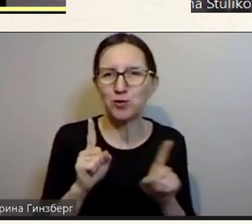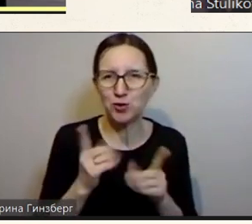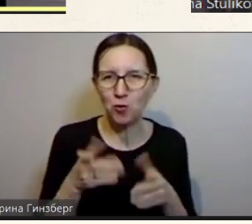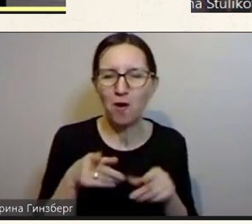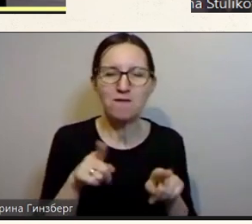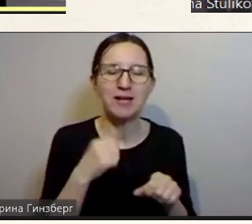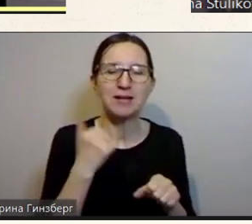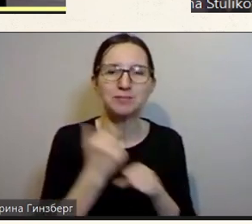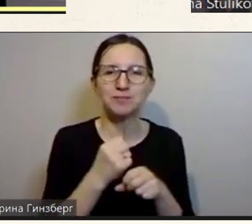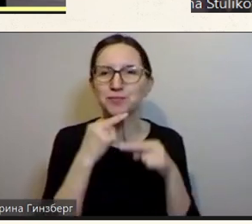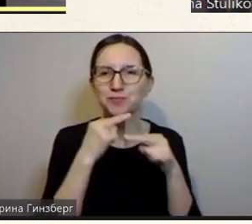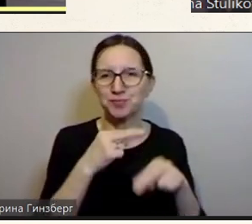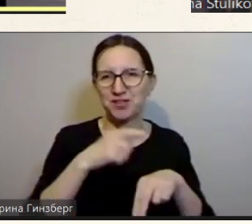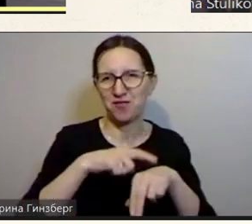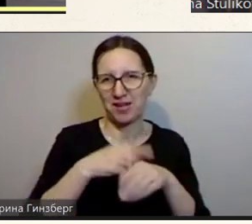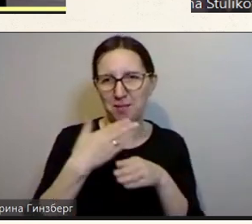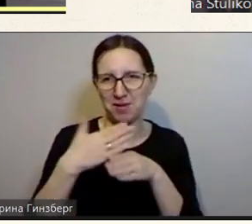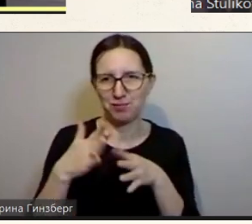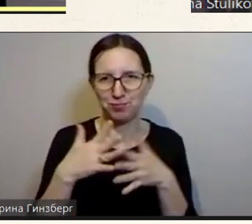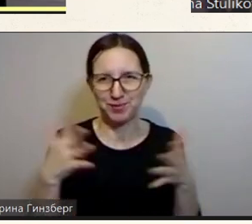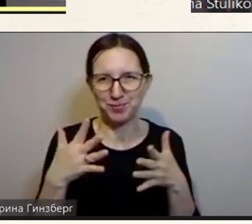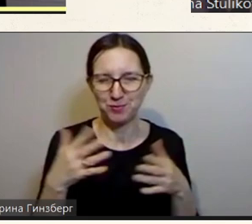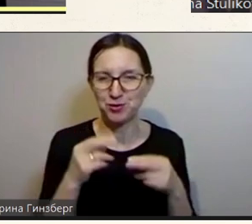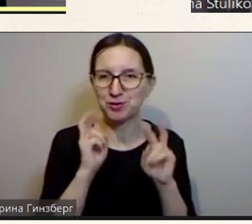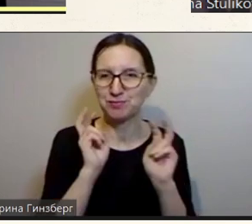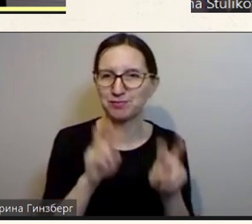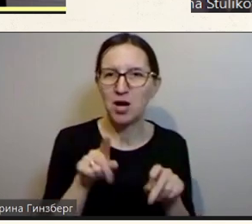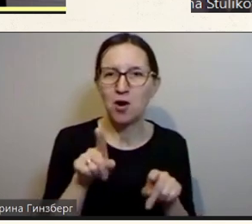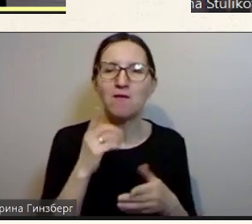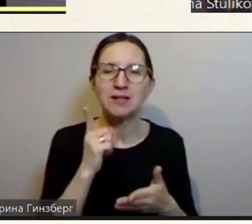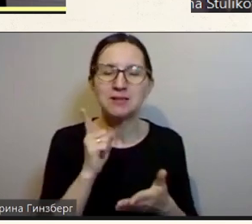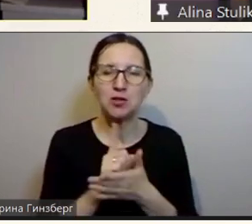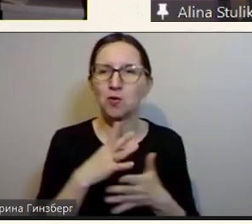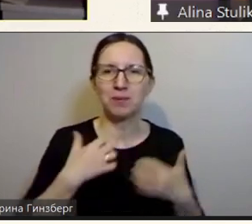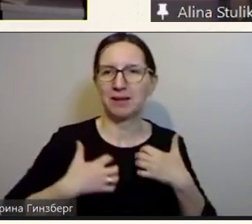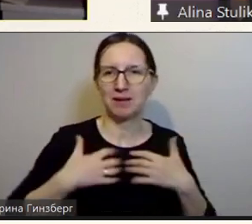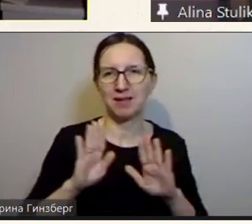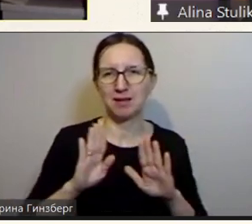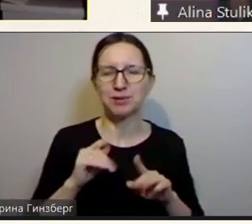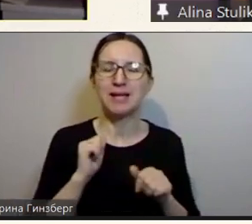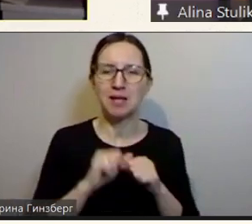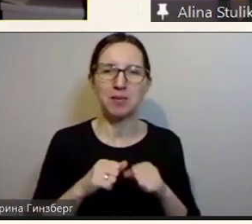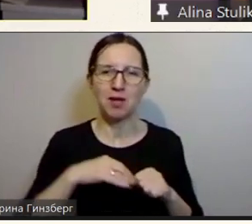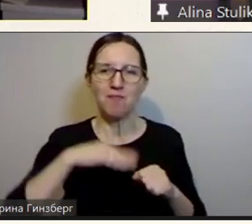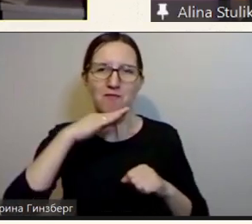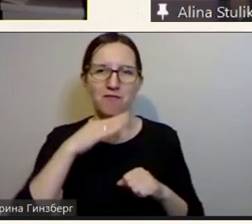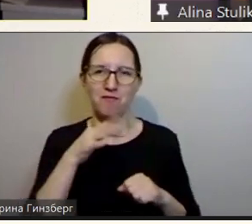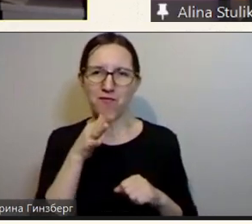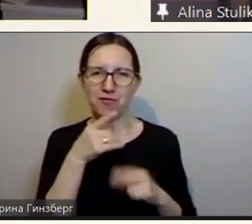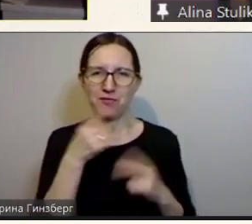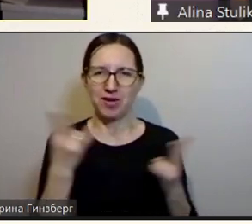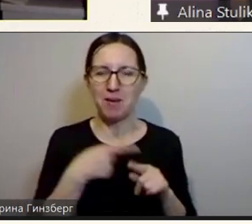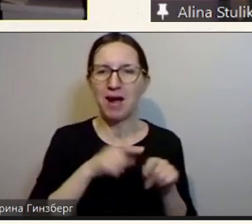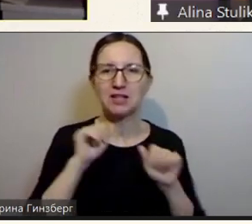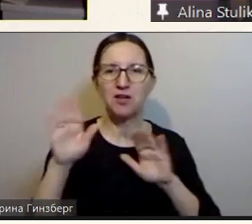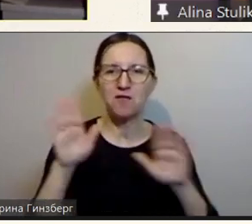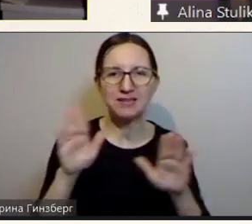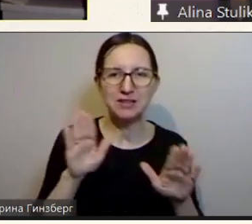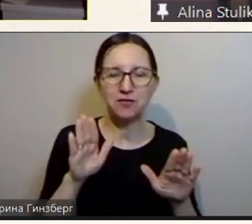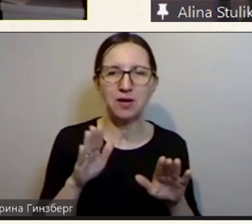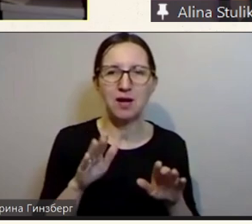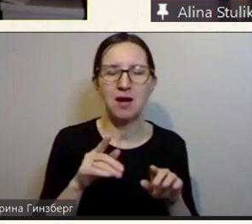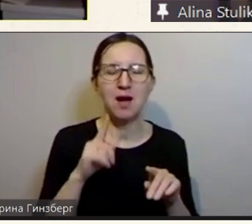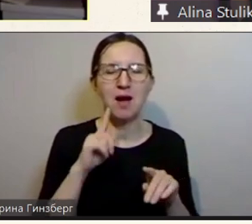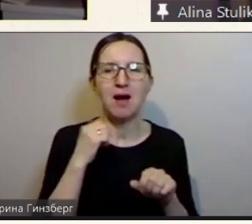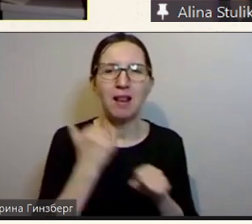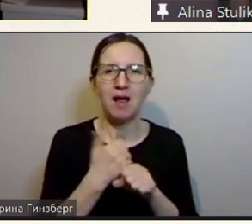all. Enough time to be able to, because this is a time-based exhibition. I mean, you know, you could spend a